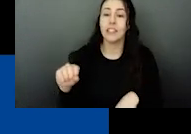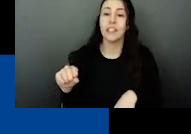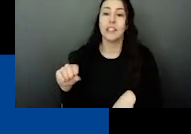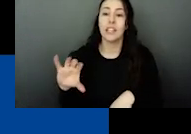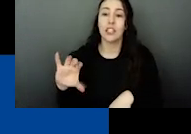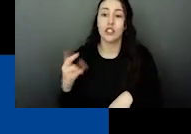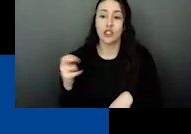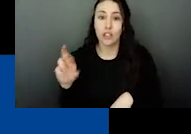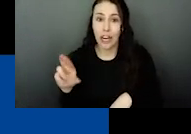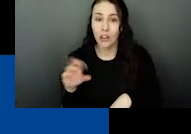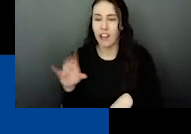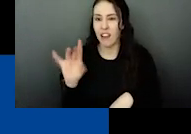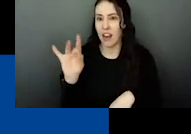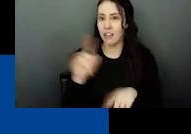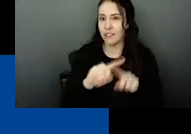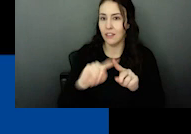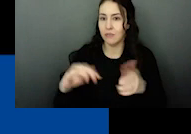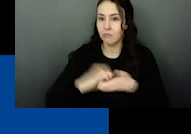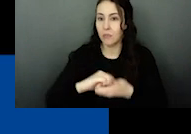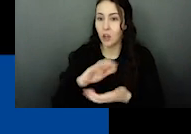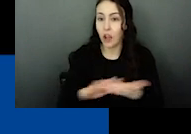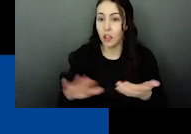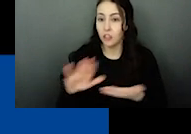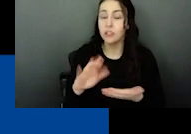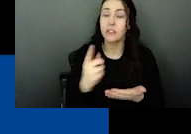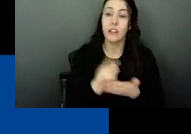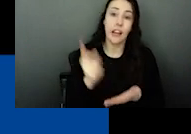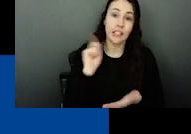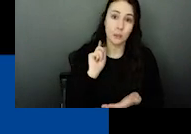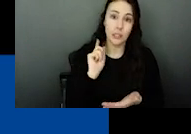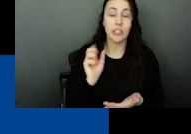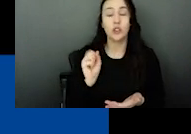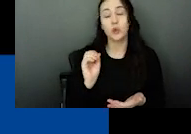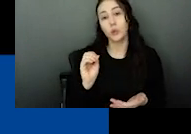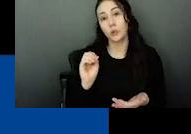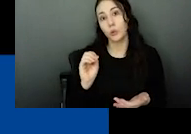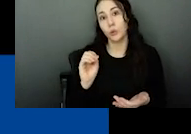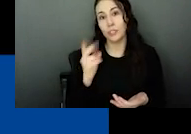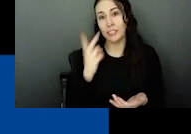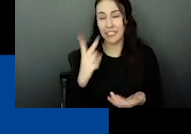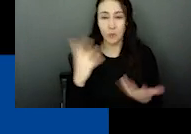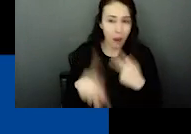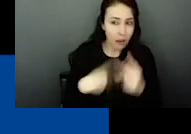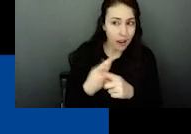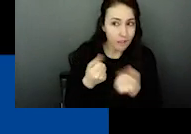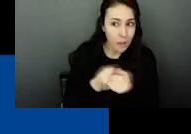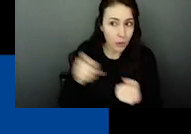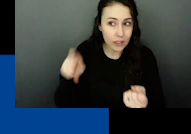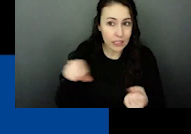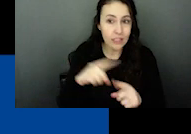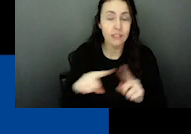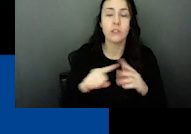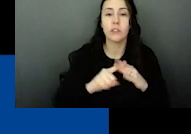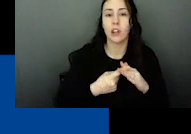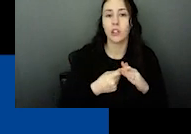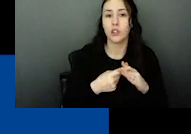collaborative colleges just this last week to, you know, partly see what support is needed, but also to start to arrange